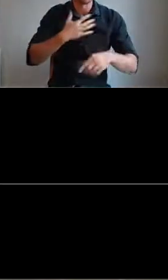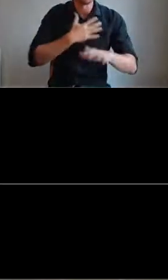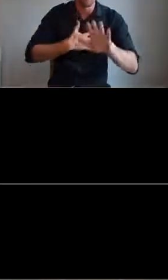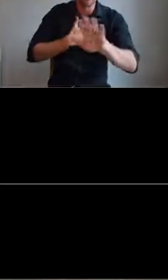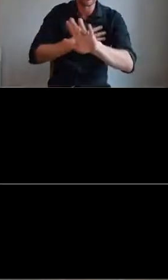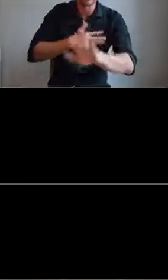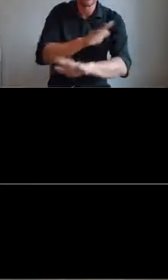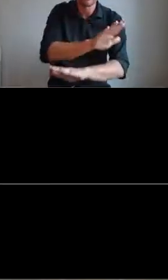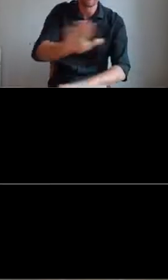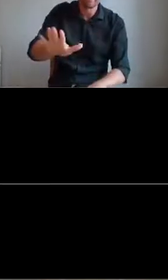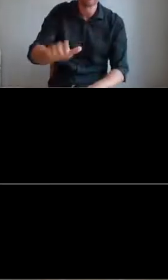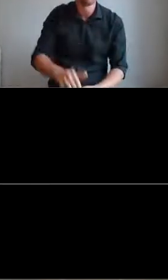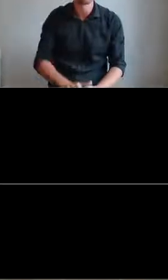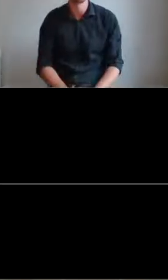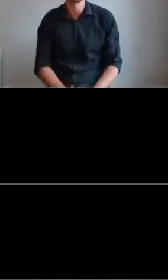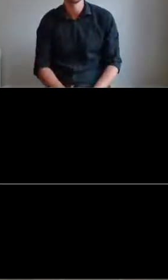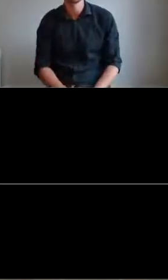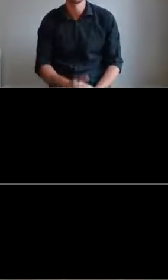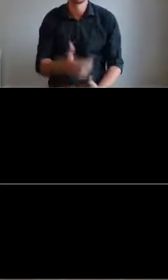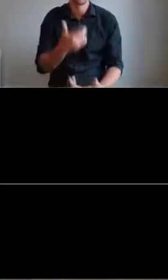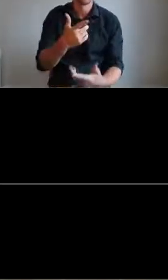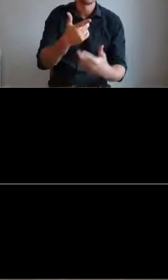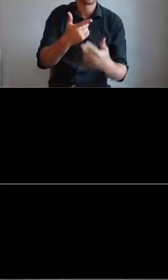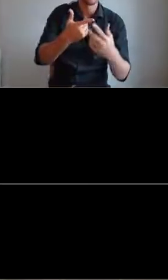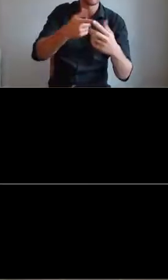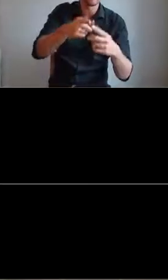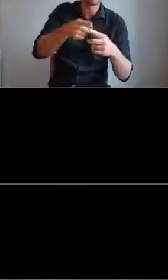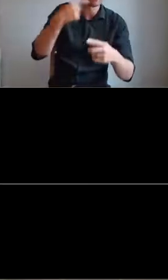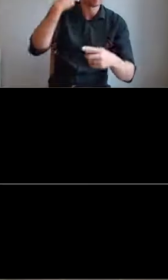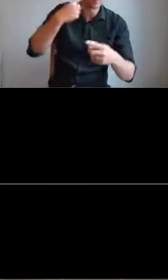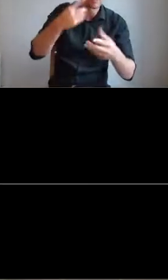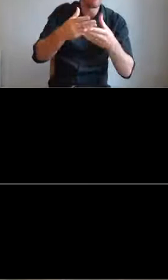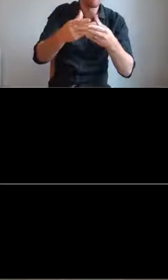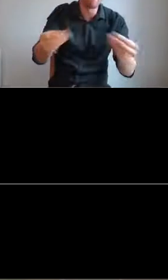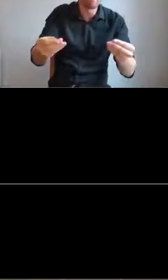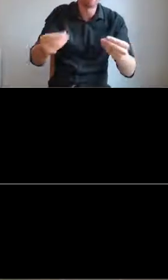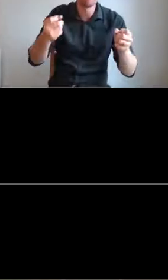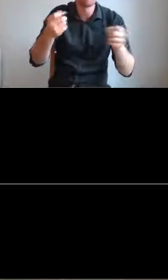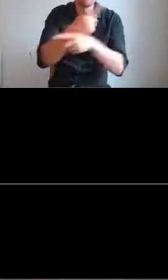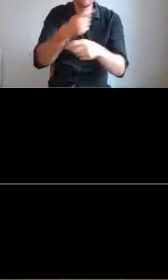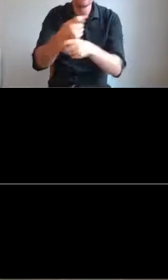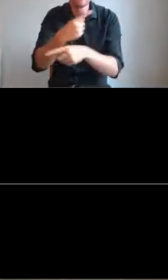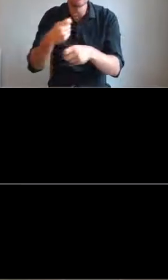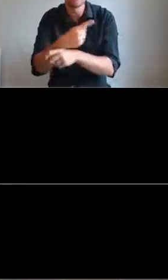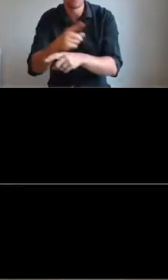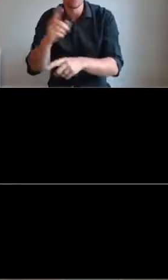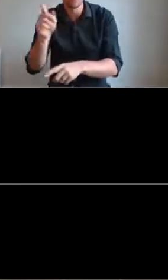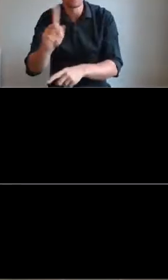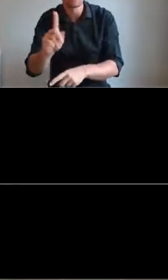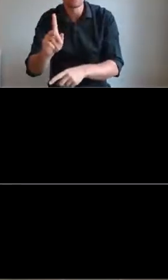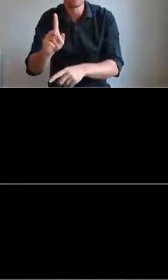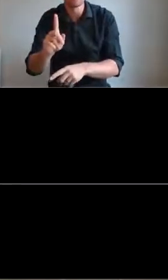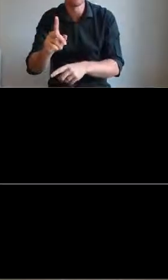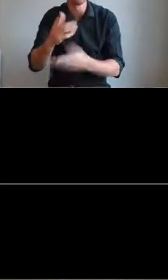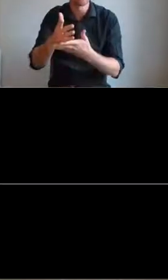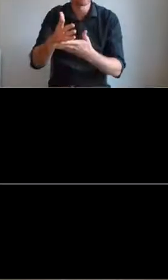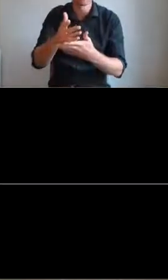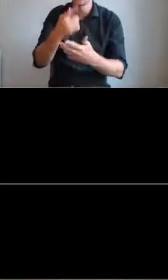you. I think all you missed, if you did lose sound, was that Sarah was inviting you to ask